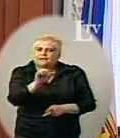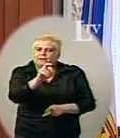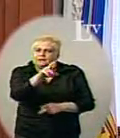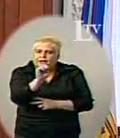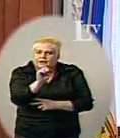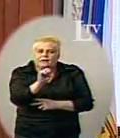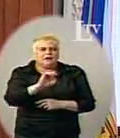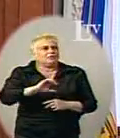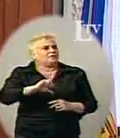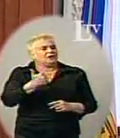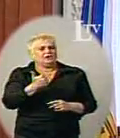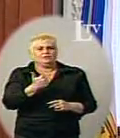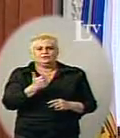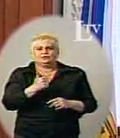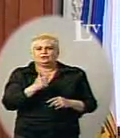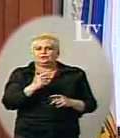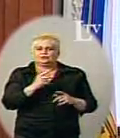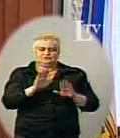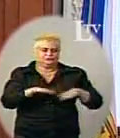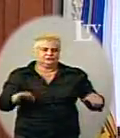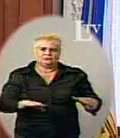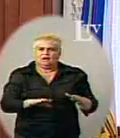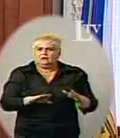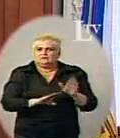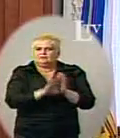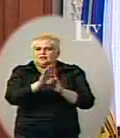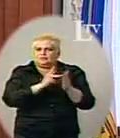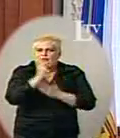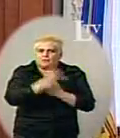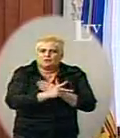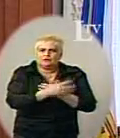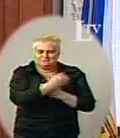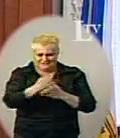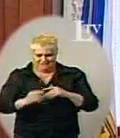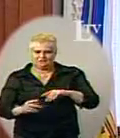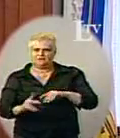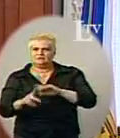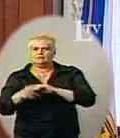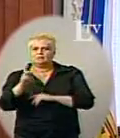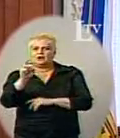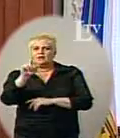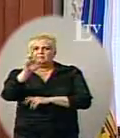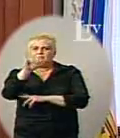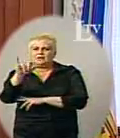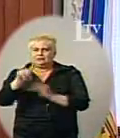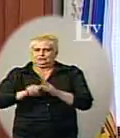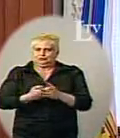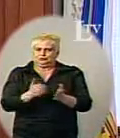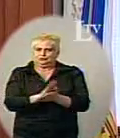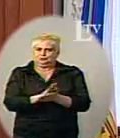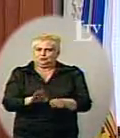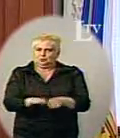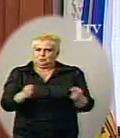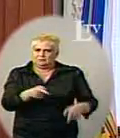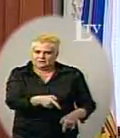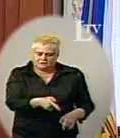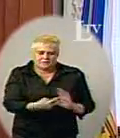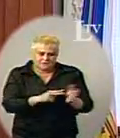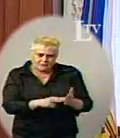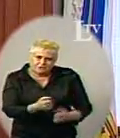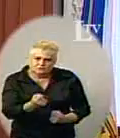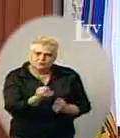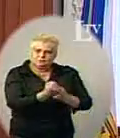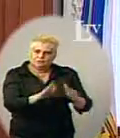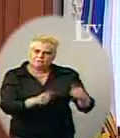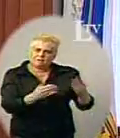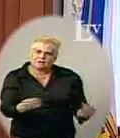childhood development programs, and grade primary. It gives students at all levels more support